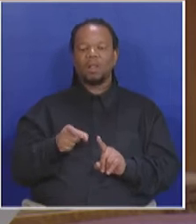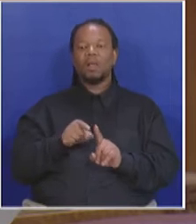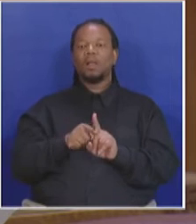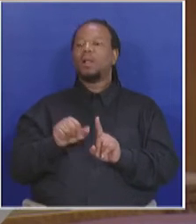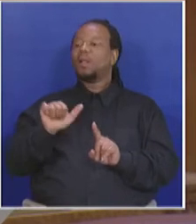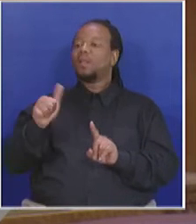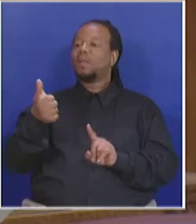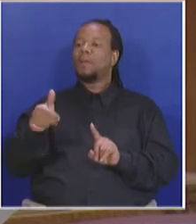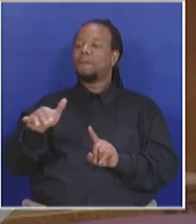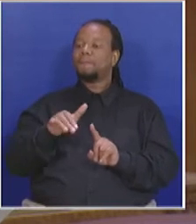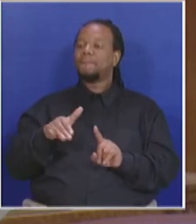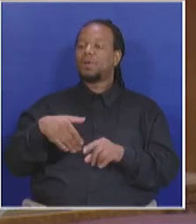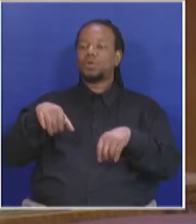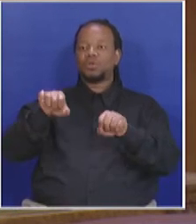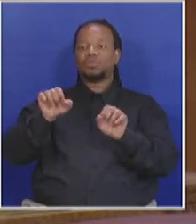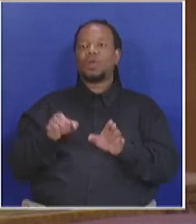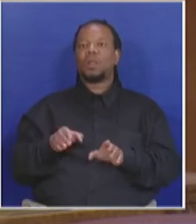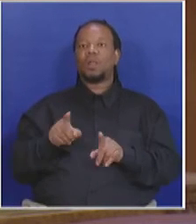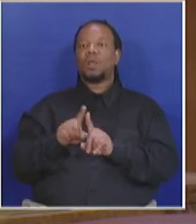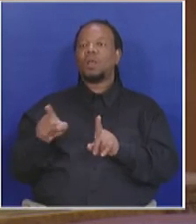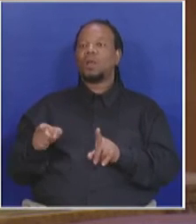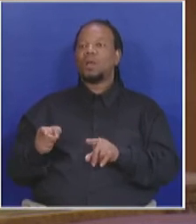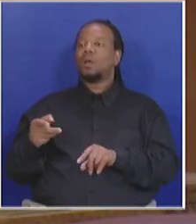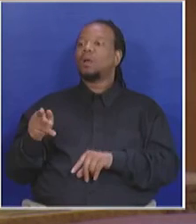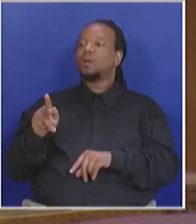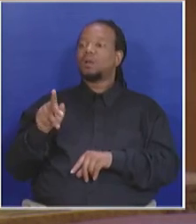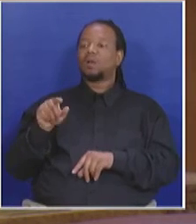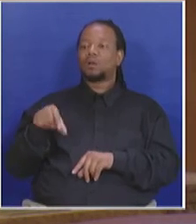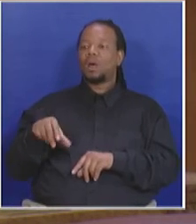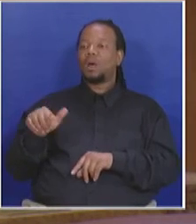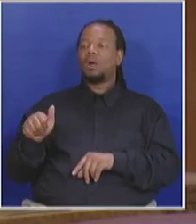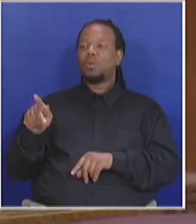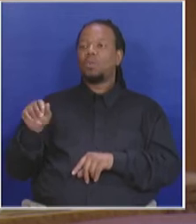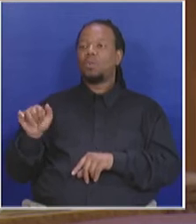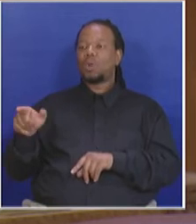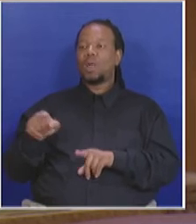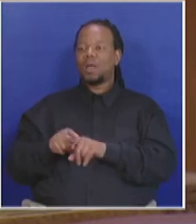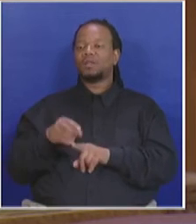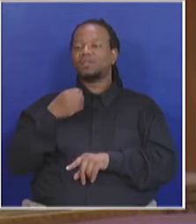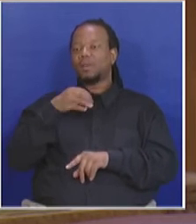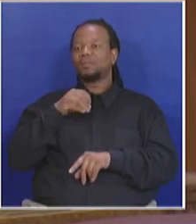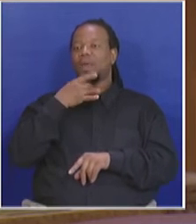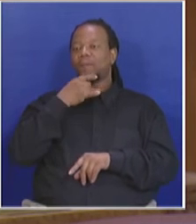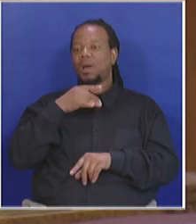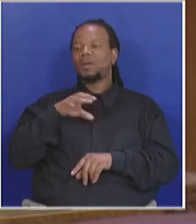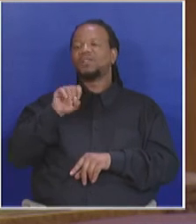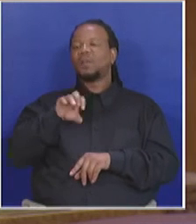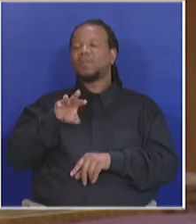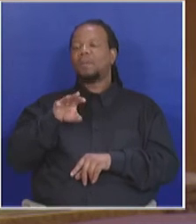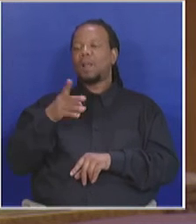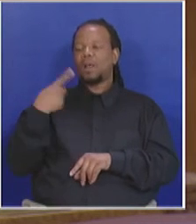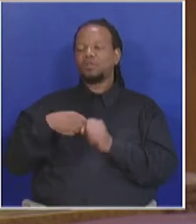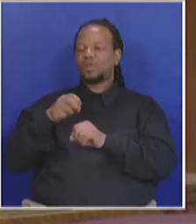since the former chair, Pensi Kakula, resigned in the end of September last year, and that it